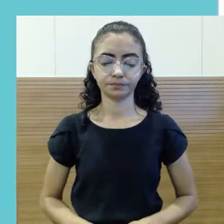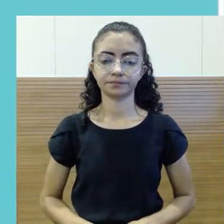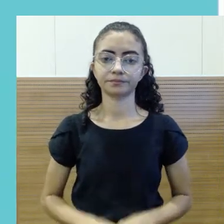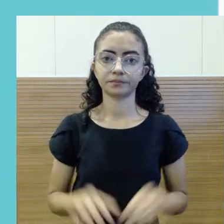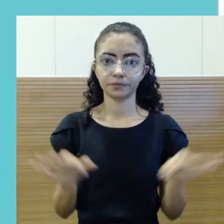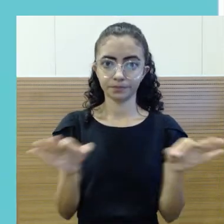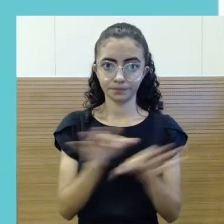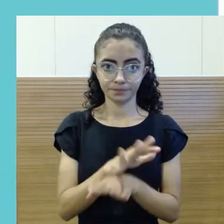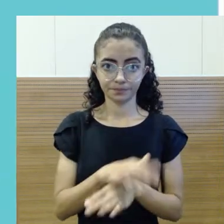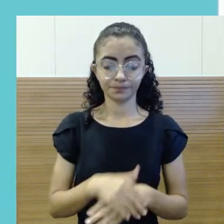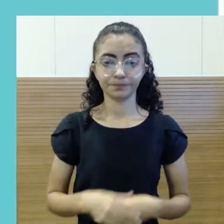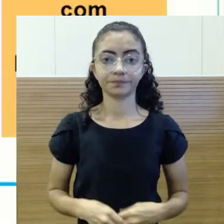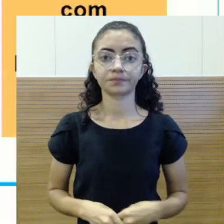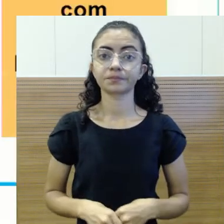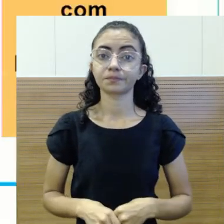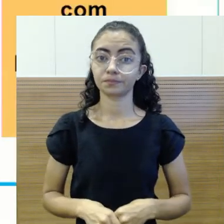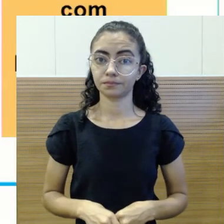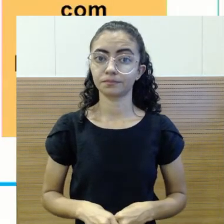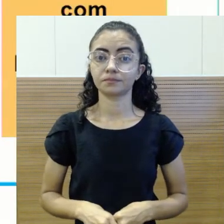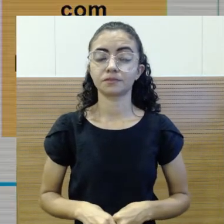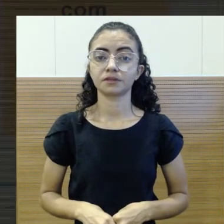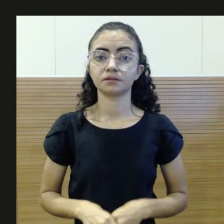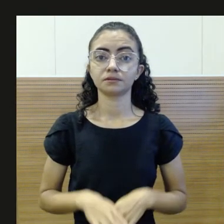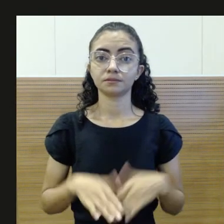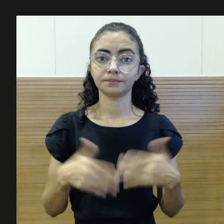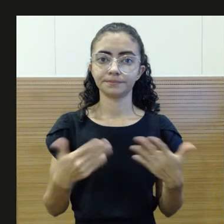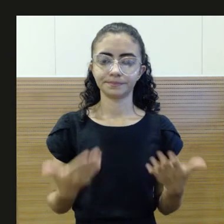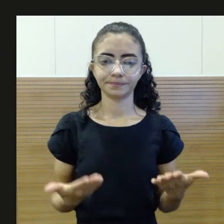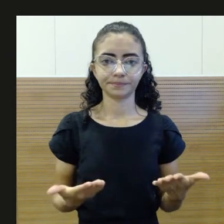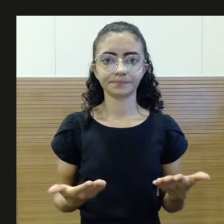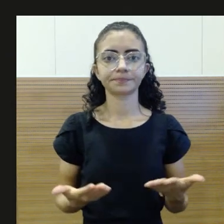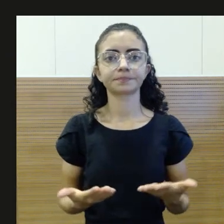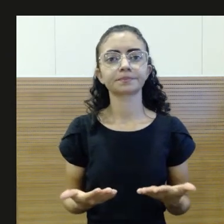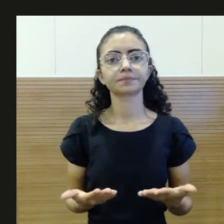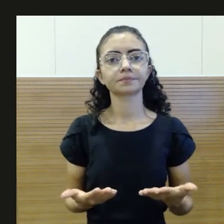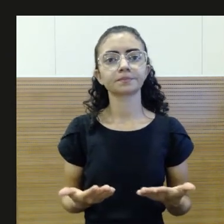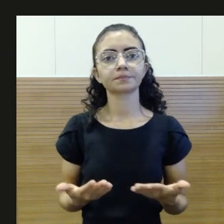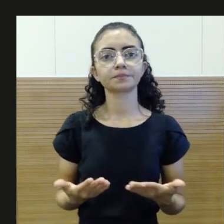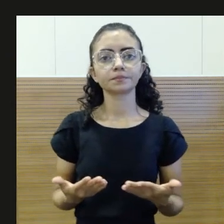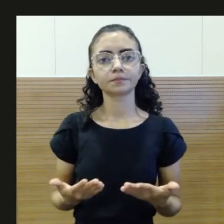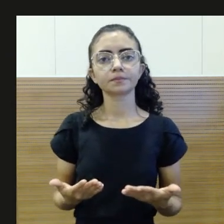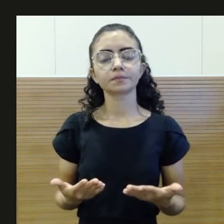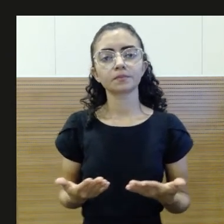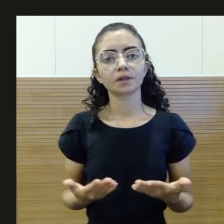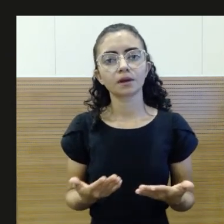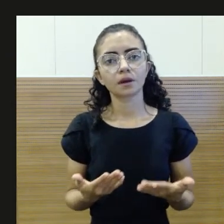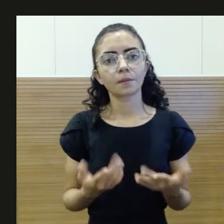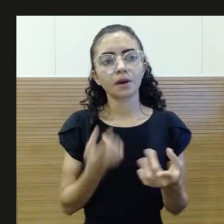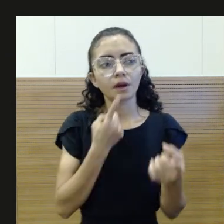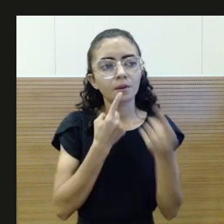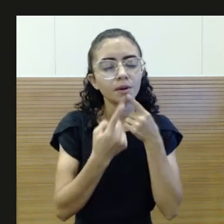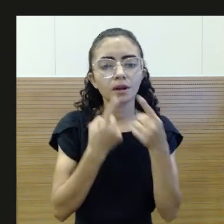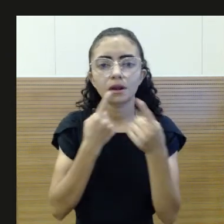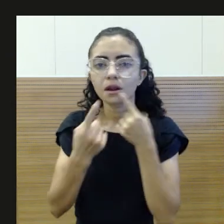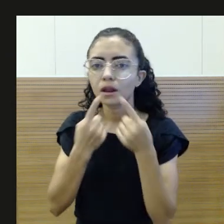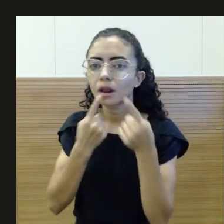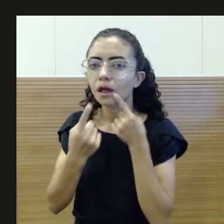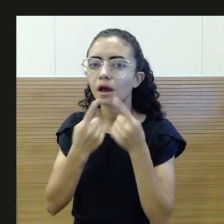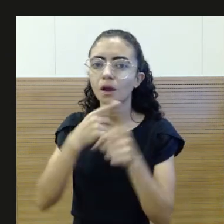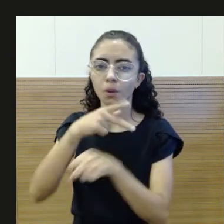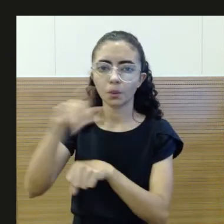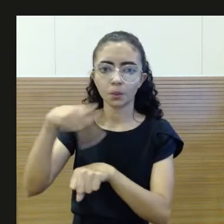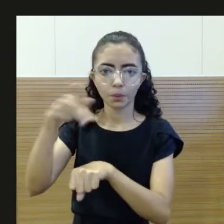age. And some important pillars came from that is to base on the best scientific evidences available,